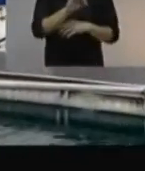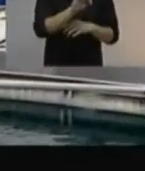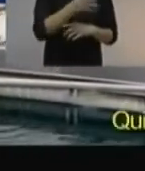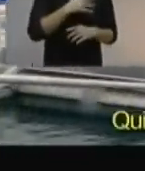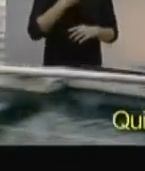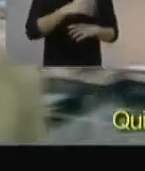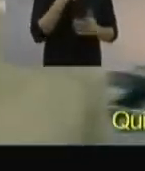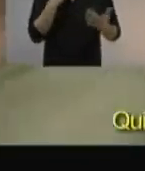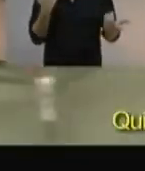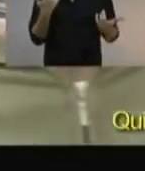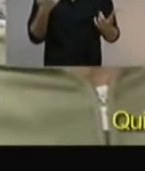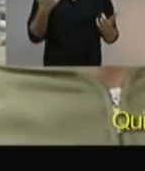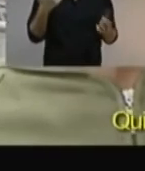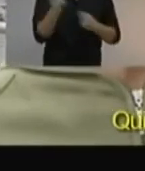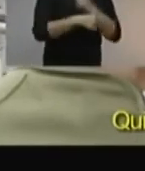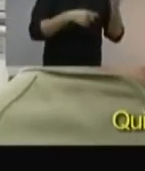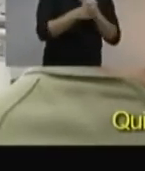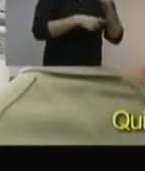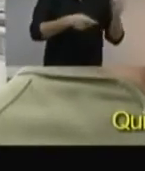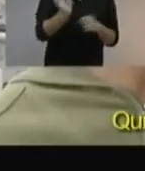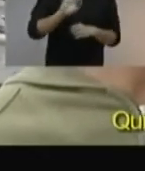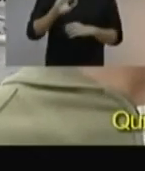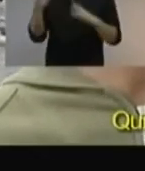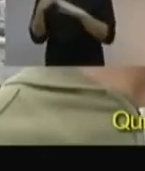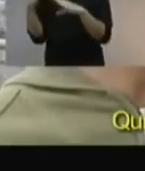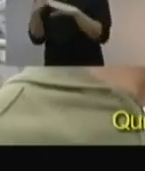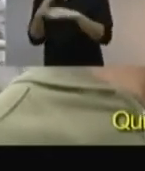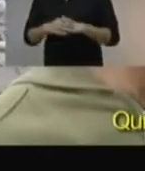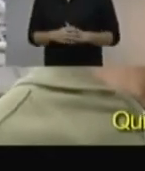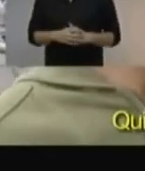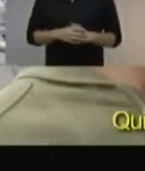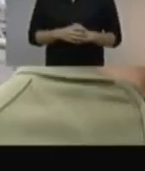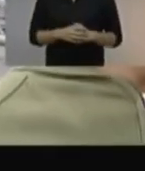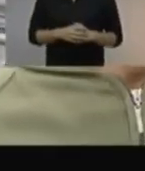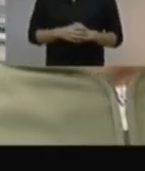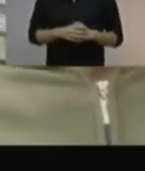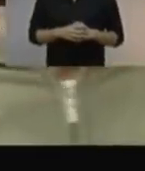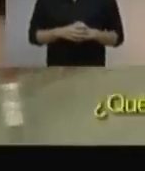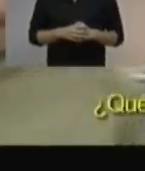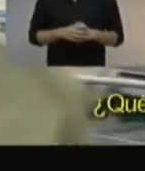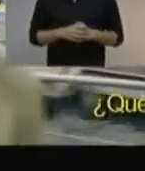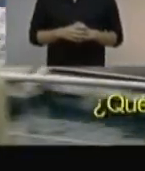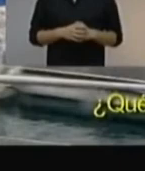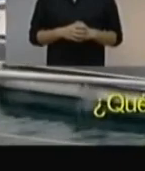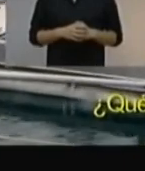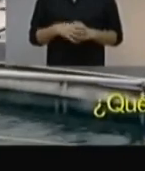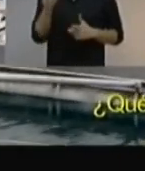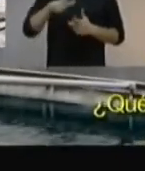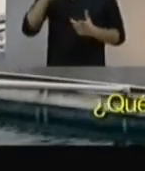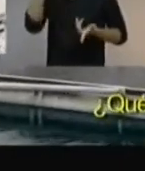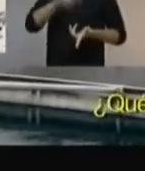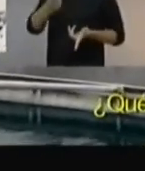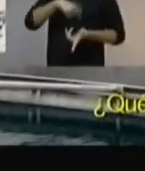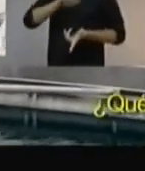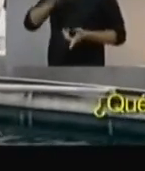yes, maybe in either August or October. Mm-hmm. What do you think about the Spanish